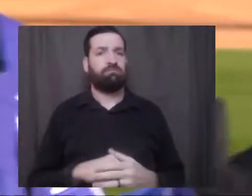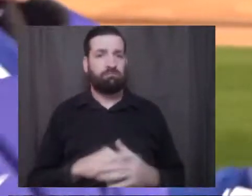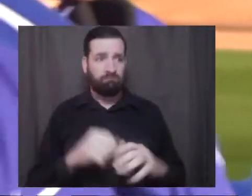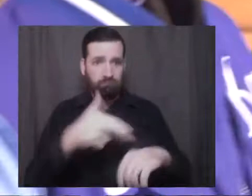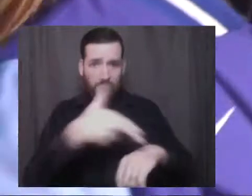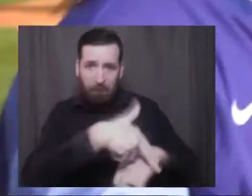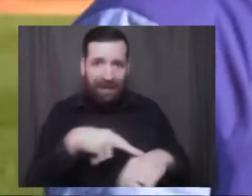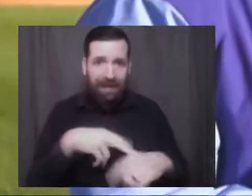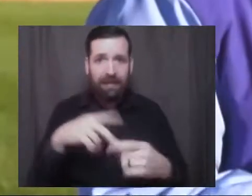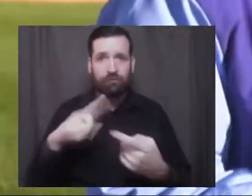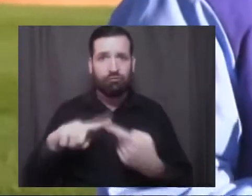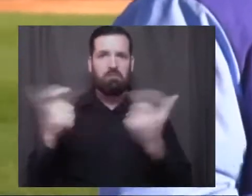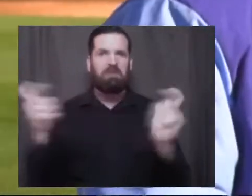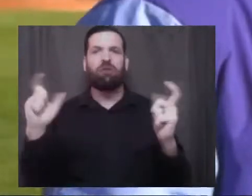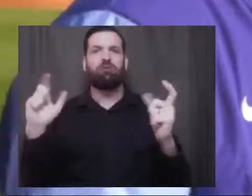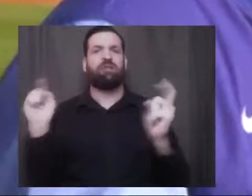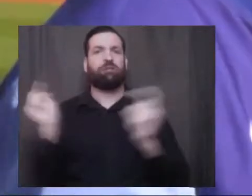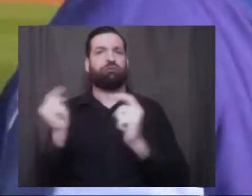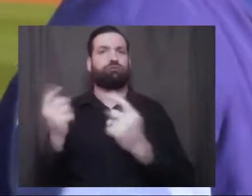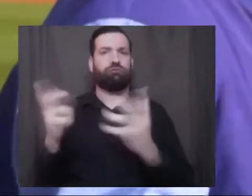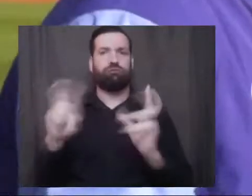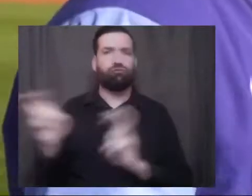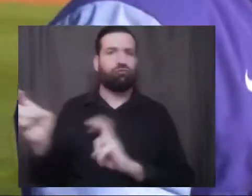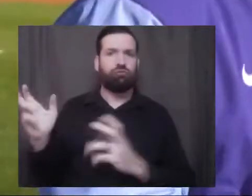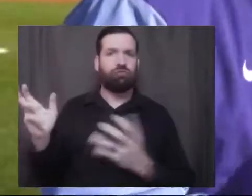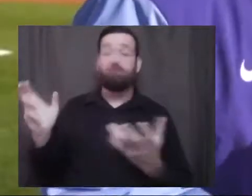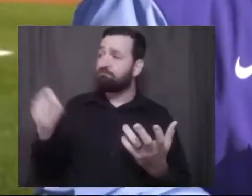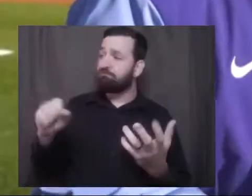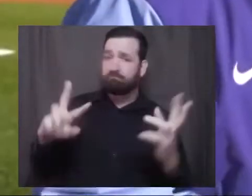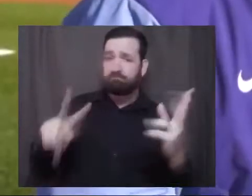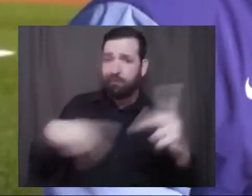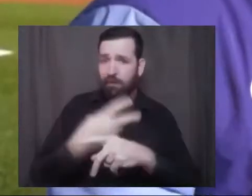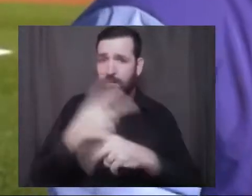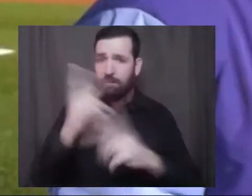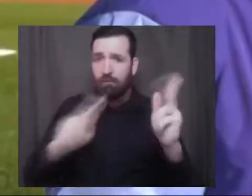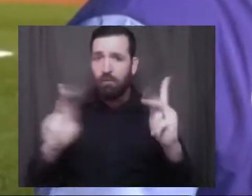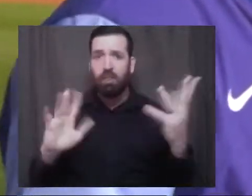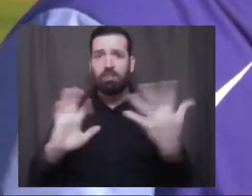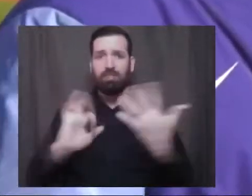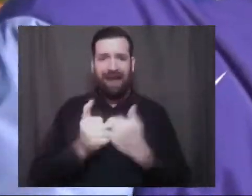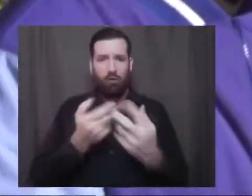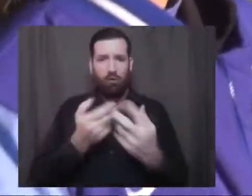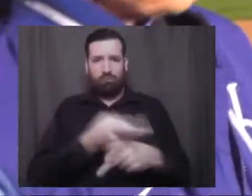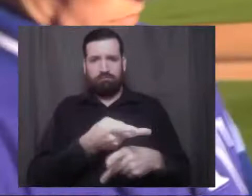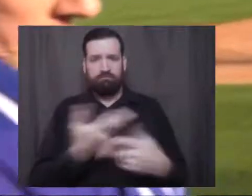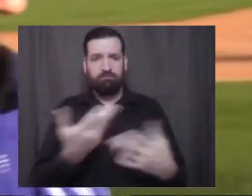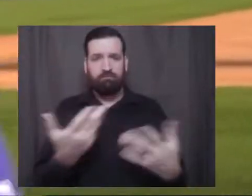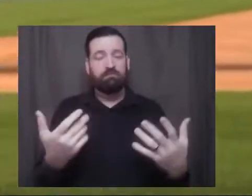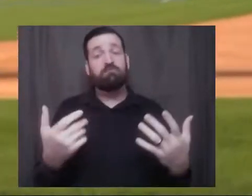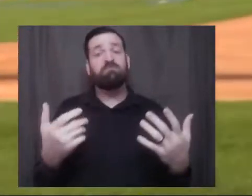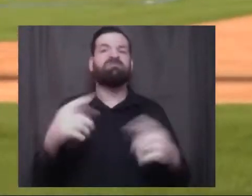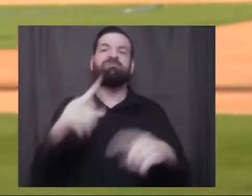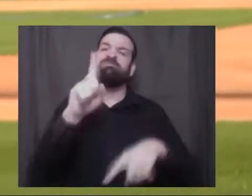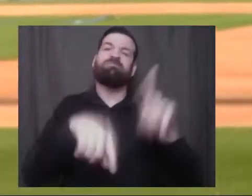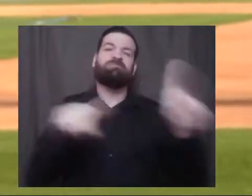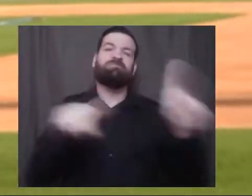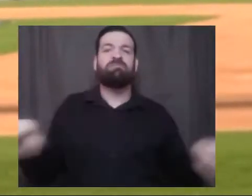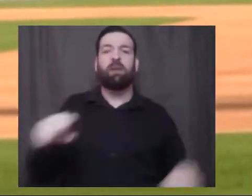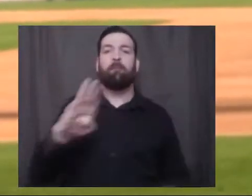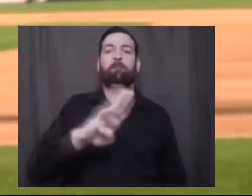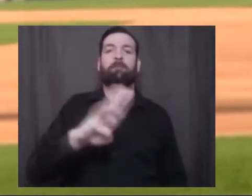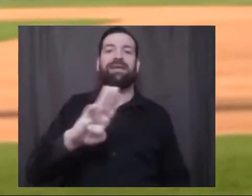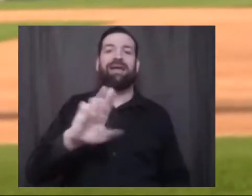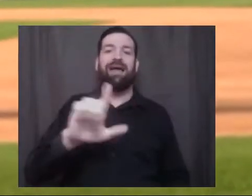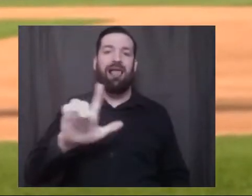issues, kind of run the gamut a little bit on what we have the capacity to care for out here. It's a little bit of everything. We are a BLS service out here.